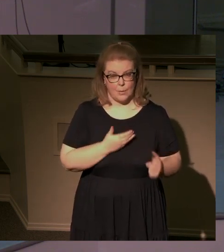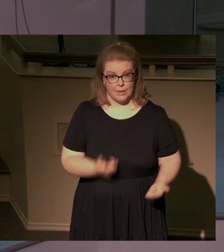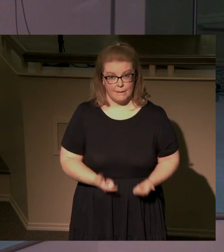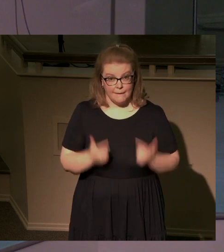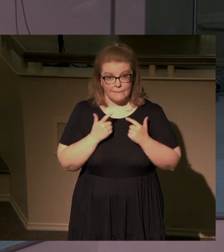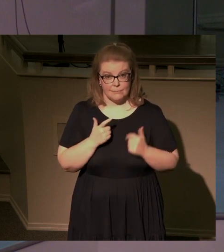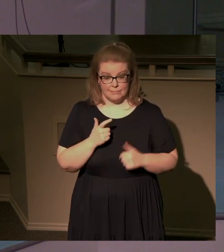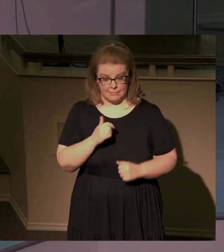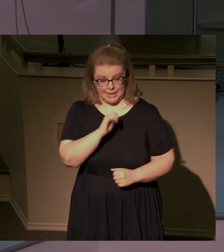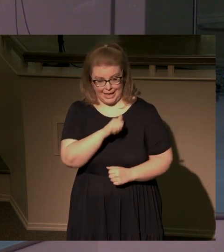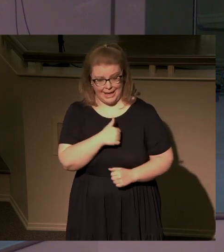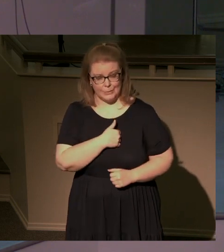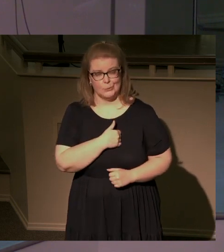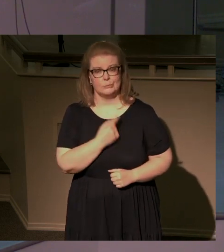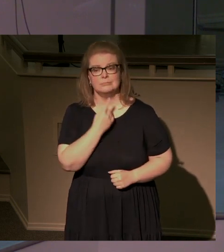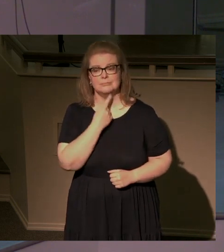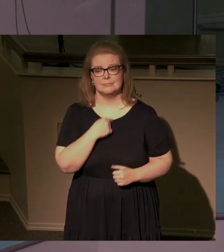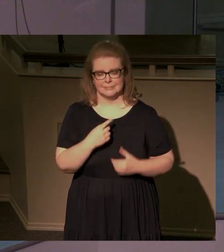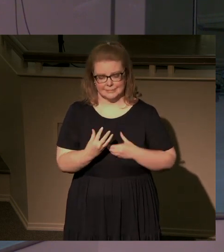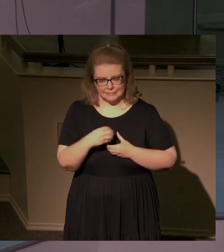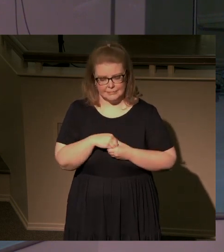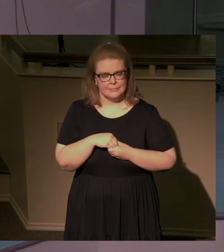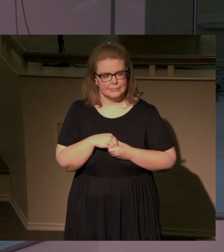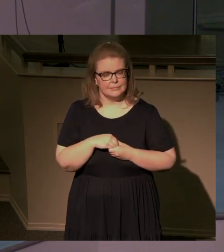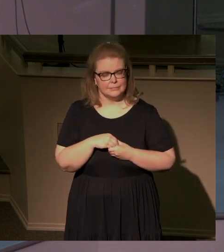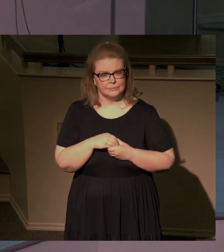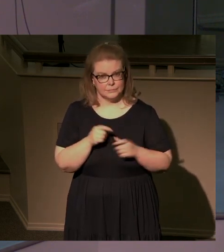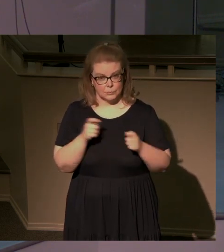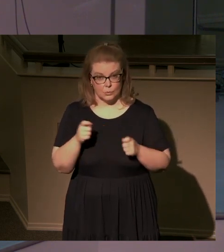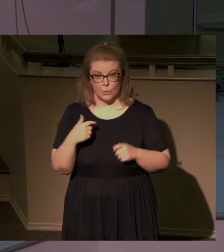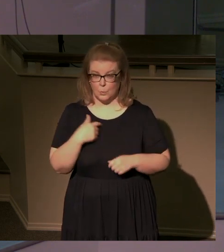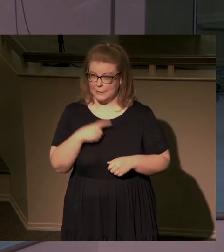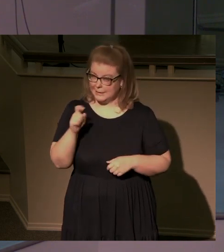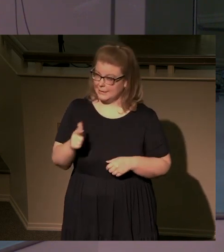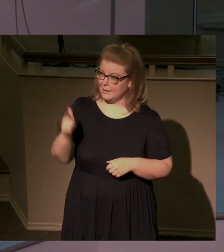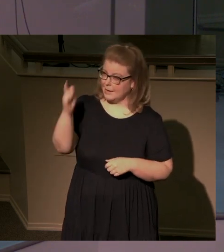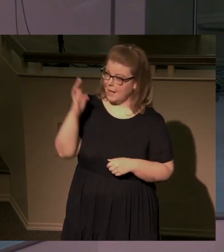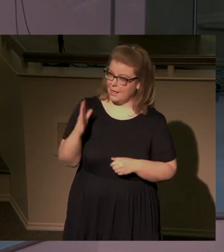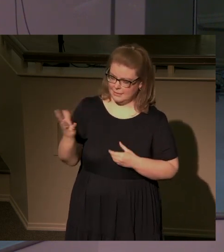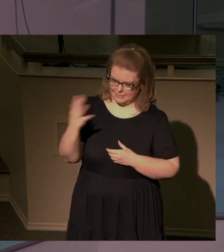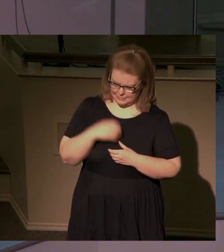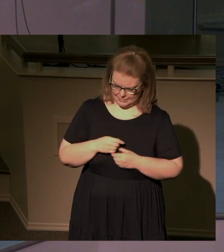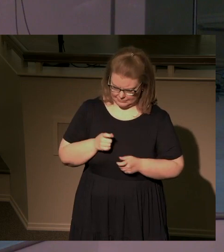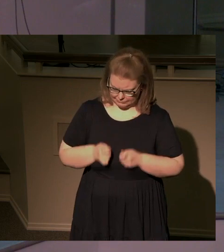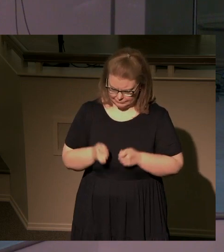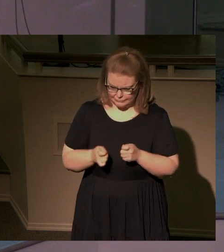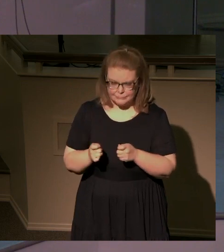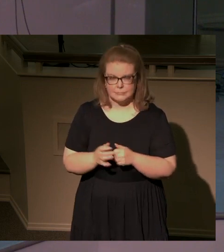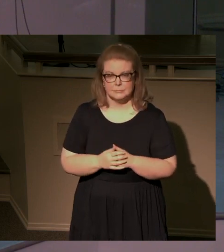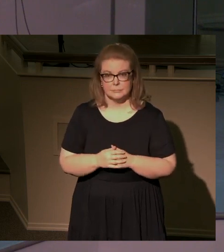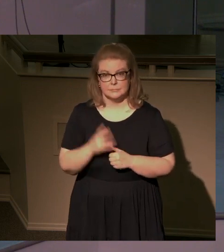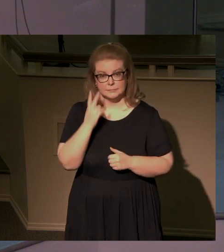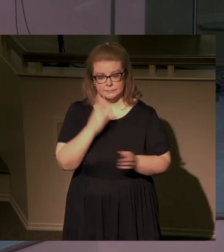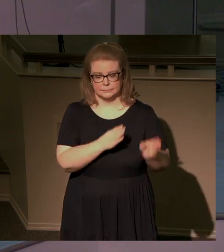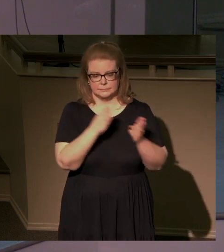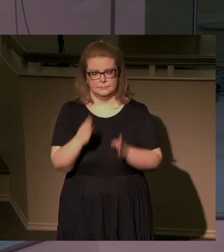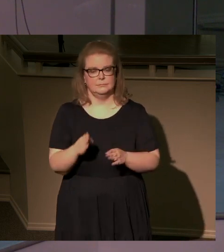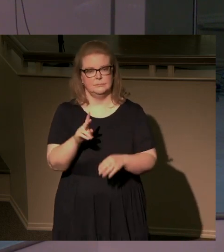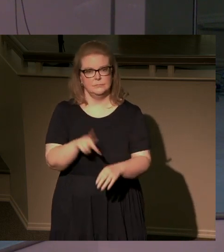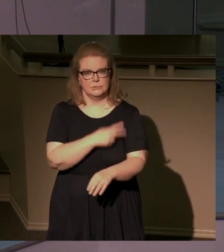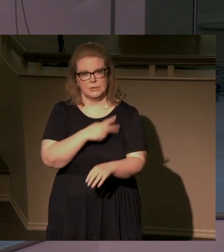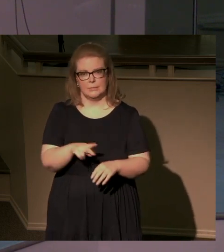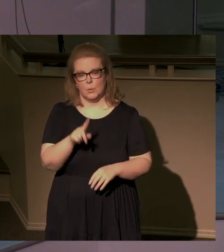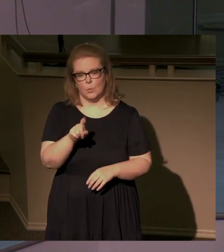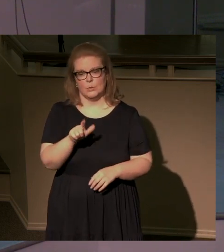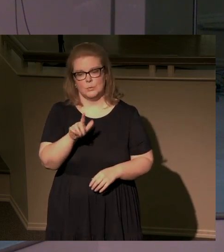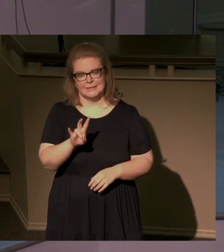appetites that are in charge of our life? We need God to work in us. I want you to see Psalm 127,